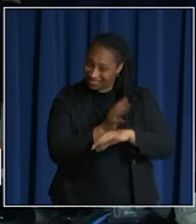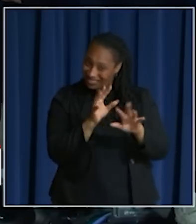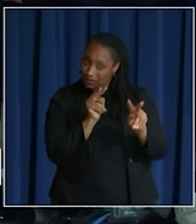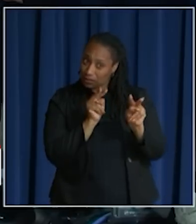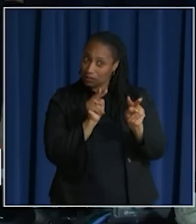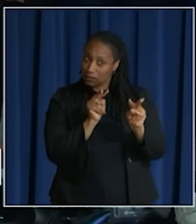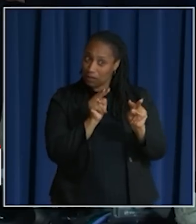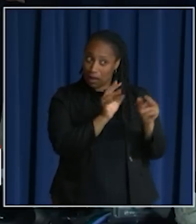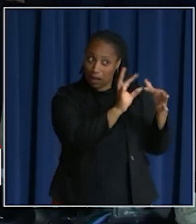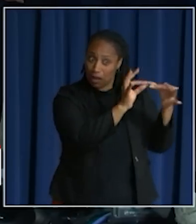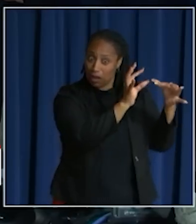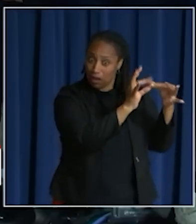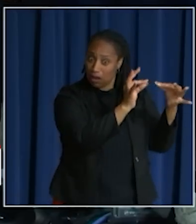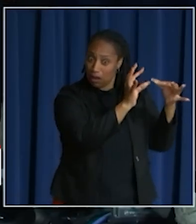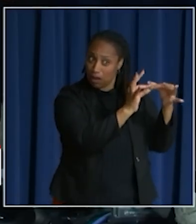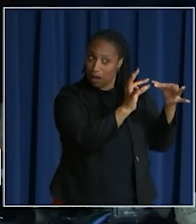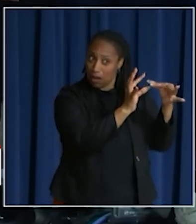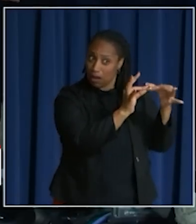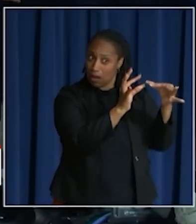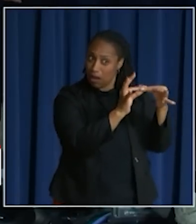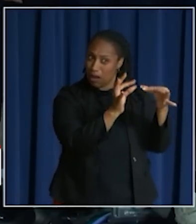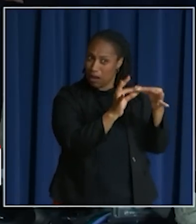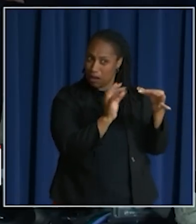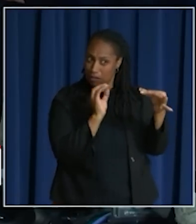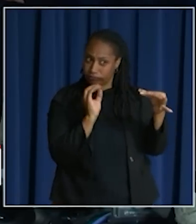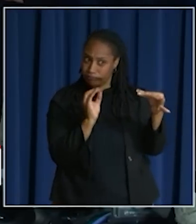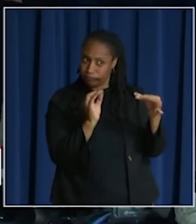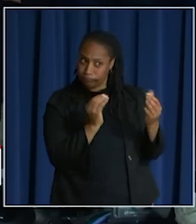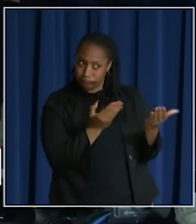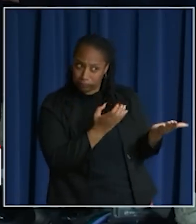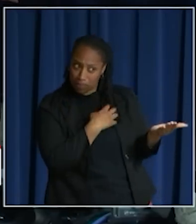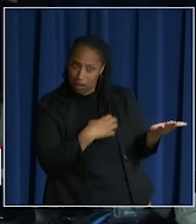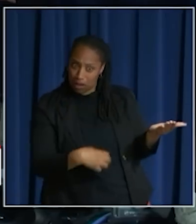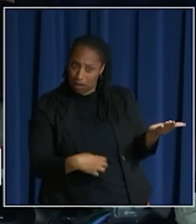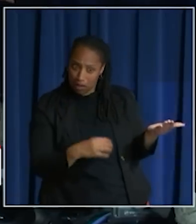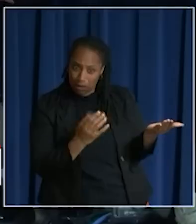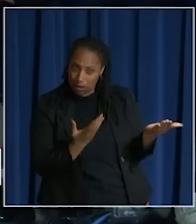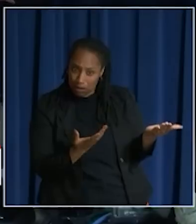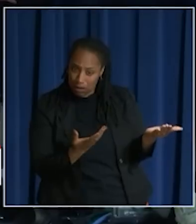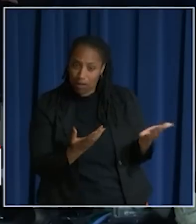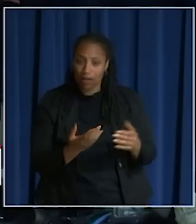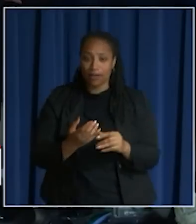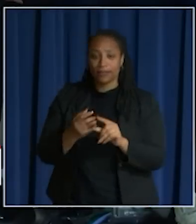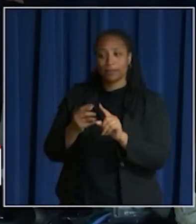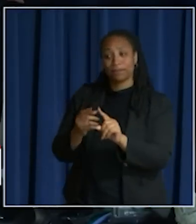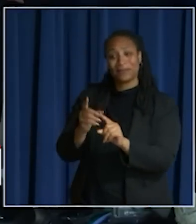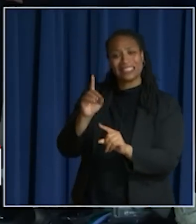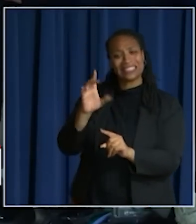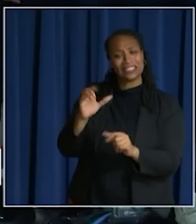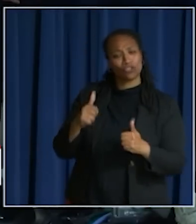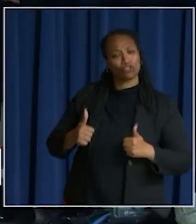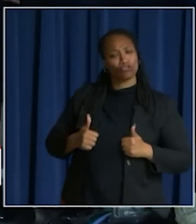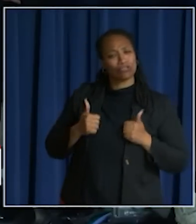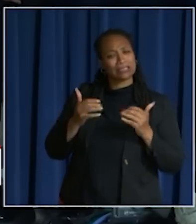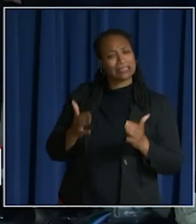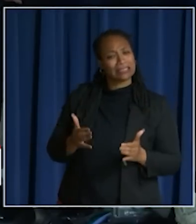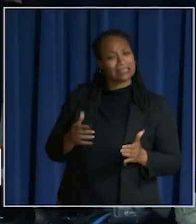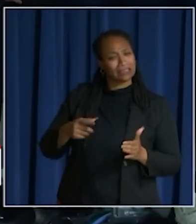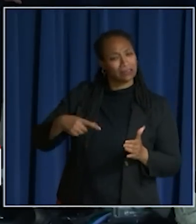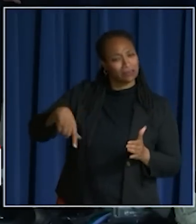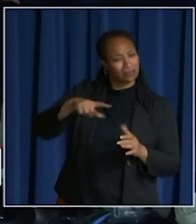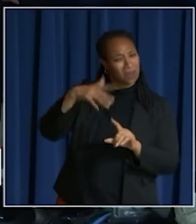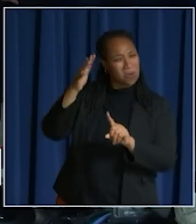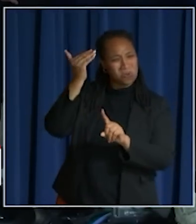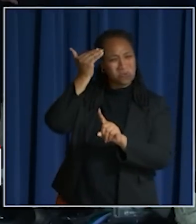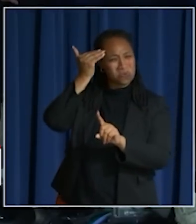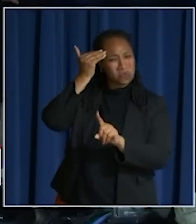press and media? Can you just talk about... DC residents know I'm forthright. That's not a question. DC residents know that, and this press corps should know I